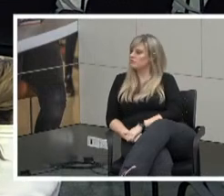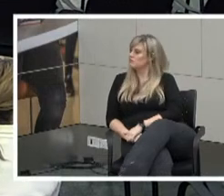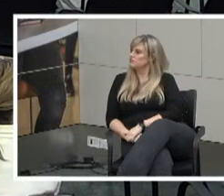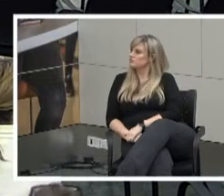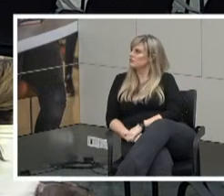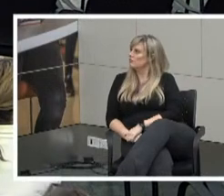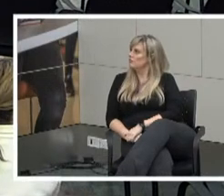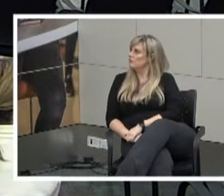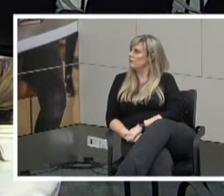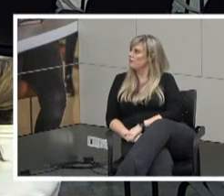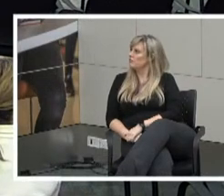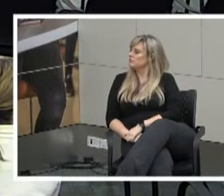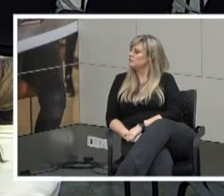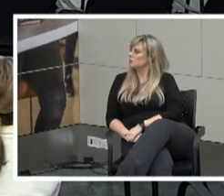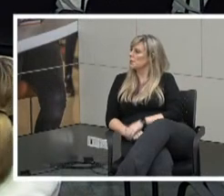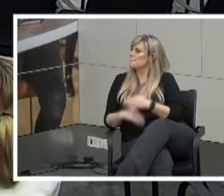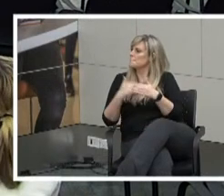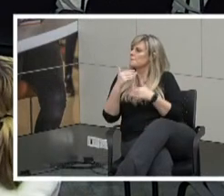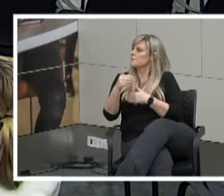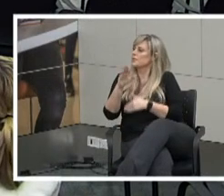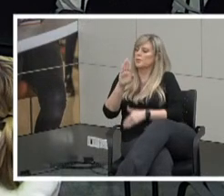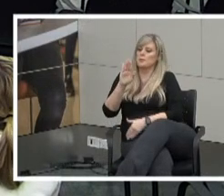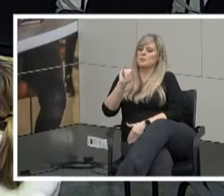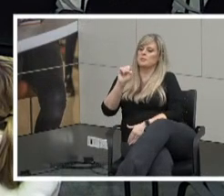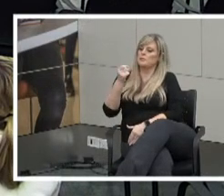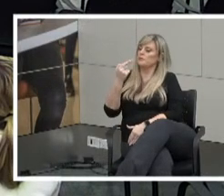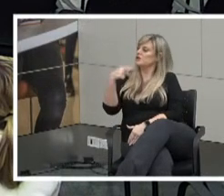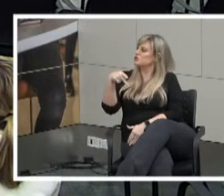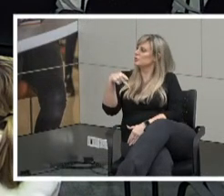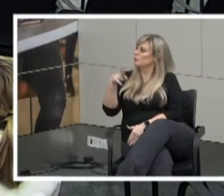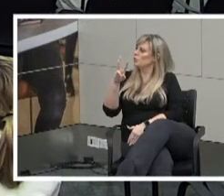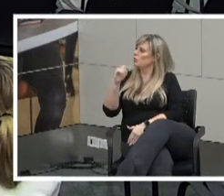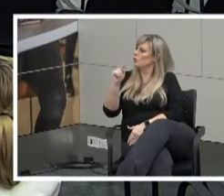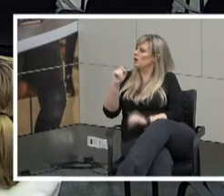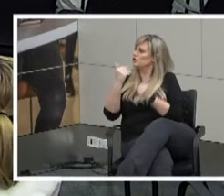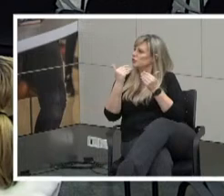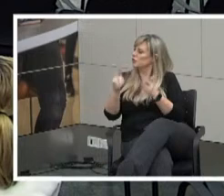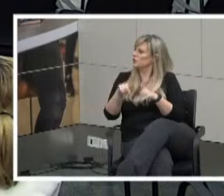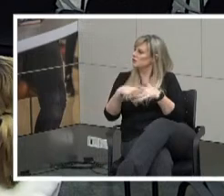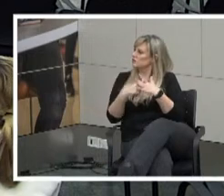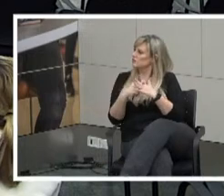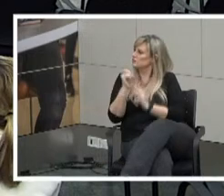you Trista Bishop Watts please turn your camera on you may